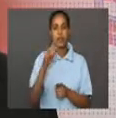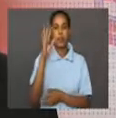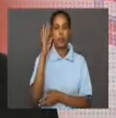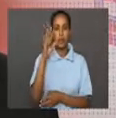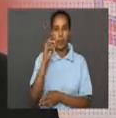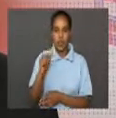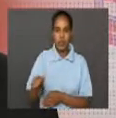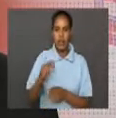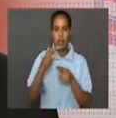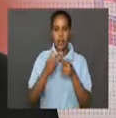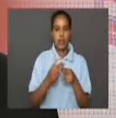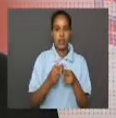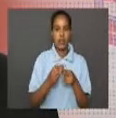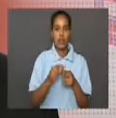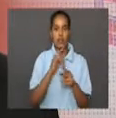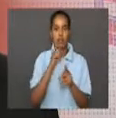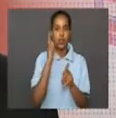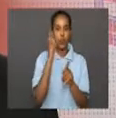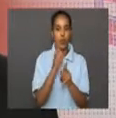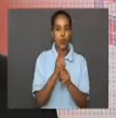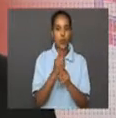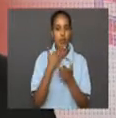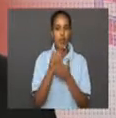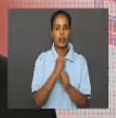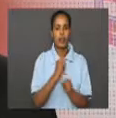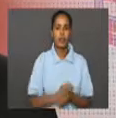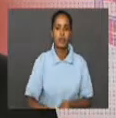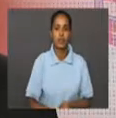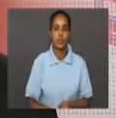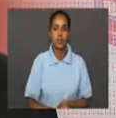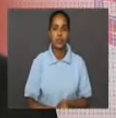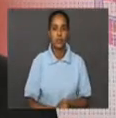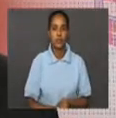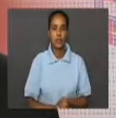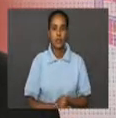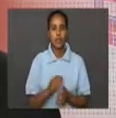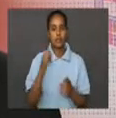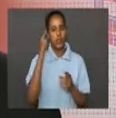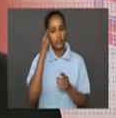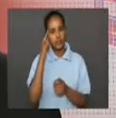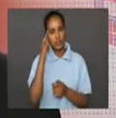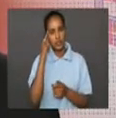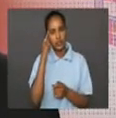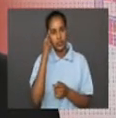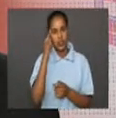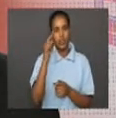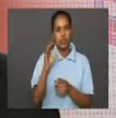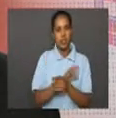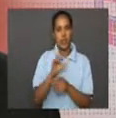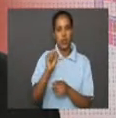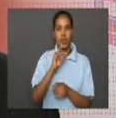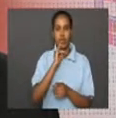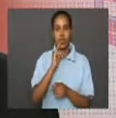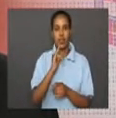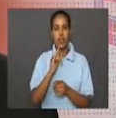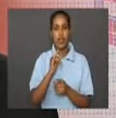plant you have named is correct. Great job. As you can see, cellulose